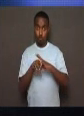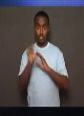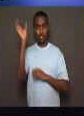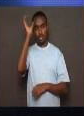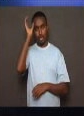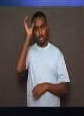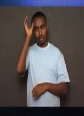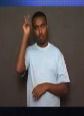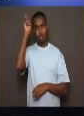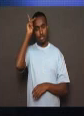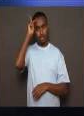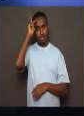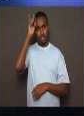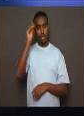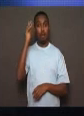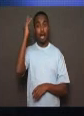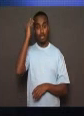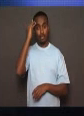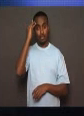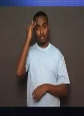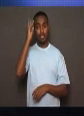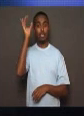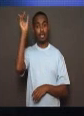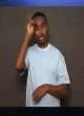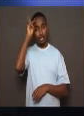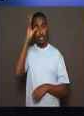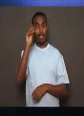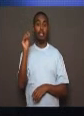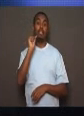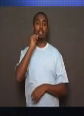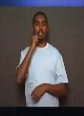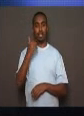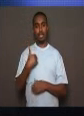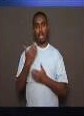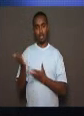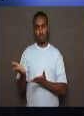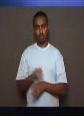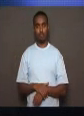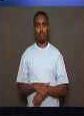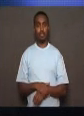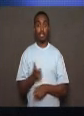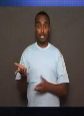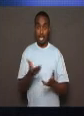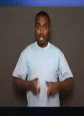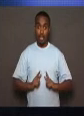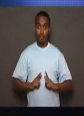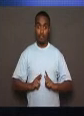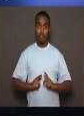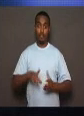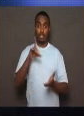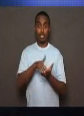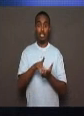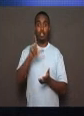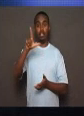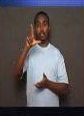Charles, Preston, Martin, Carrie, and Alice. They live in the town of